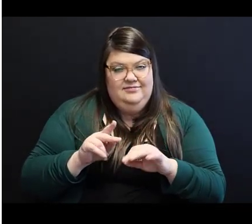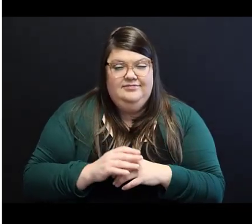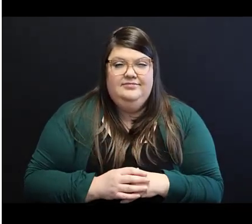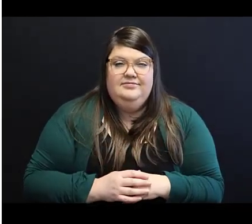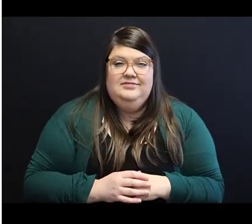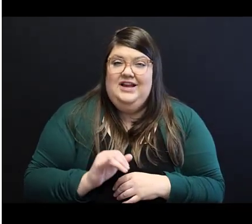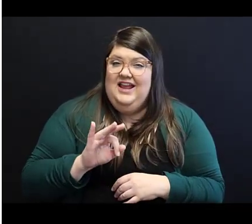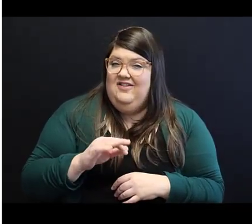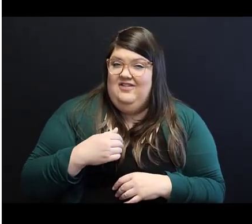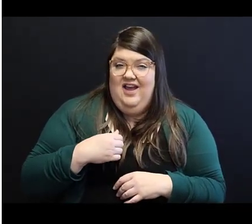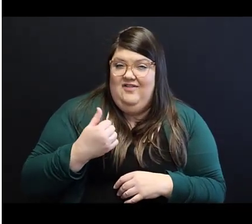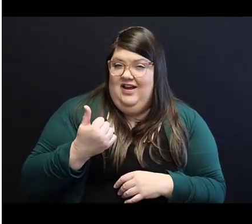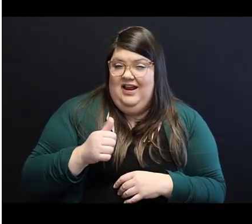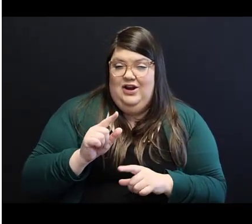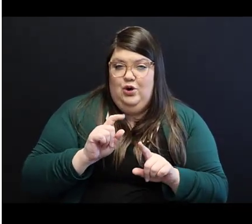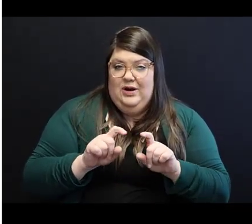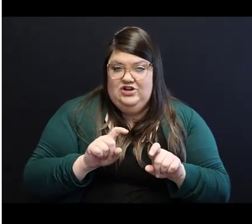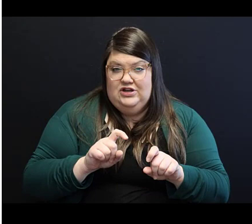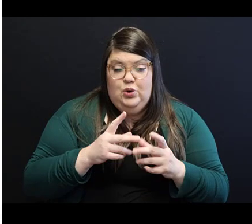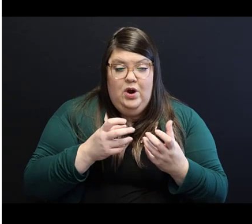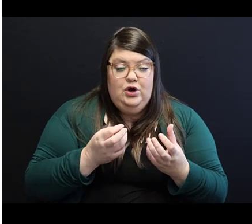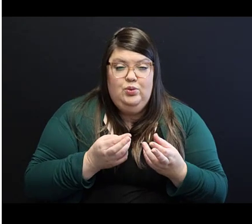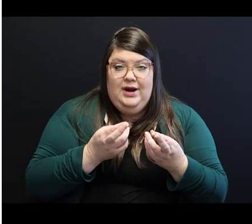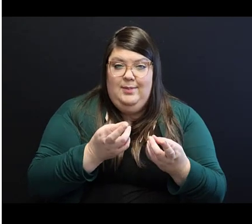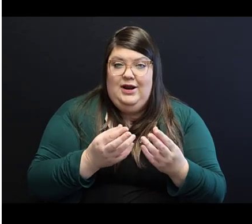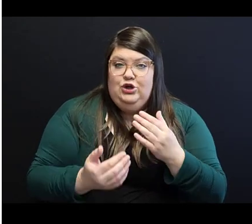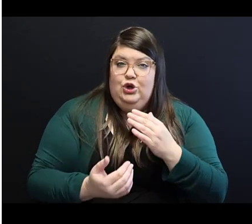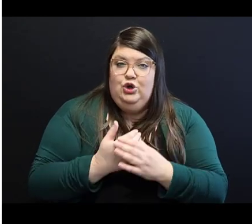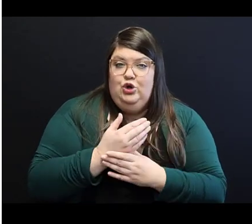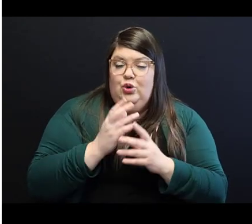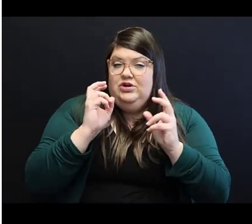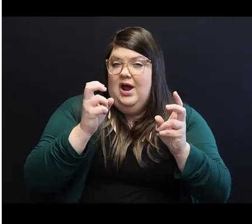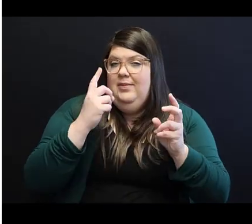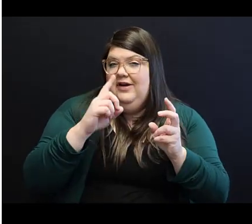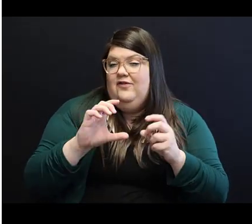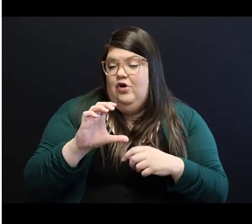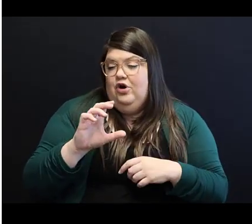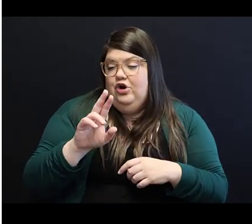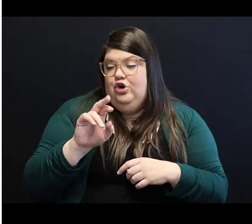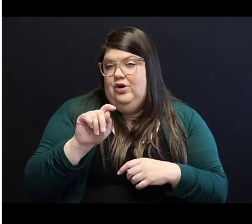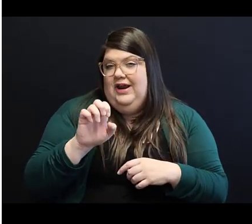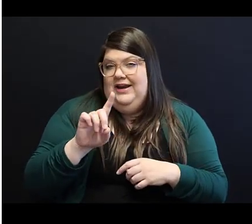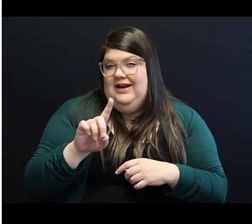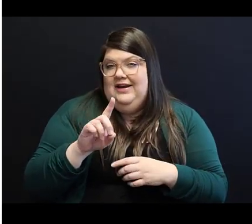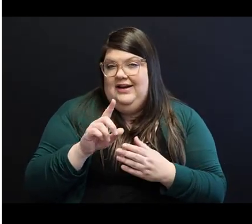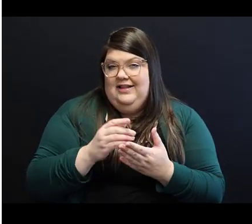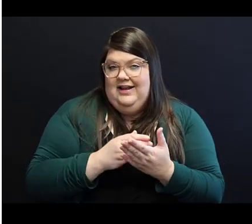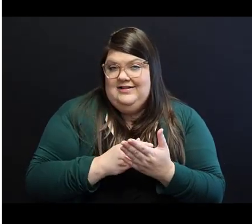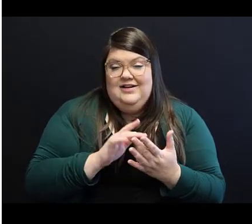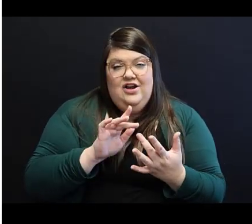If you have any questions or would like to recommend a new topic for a curated list, please contact us at